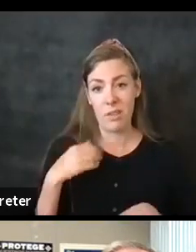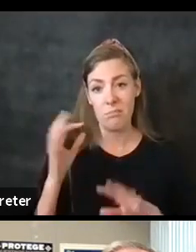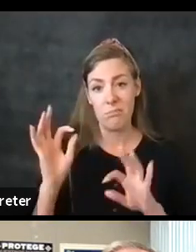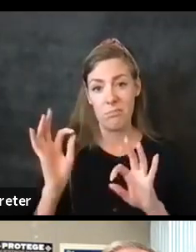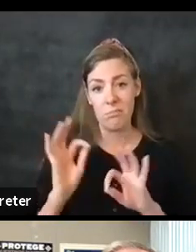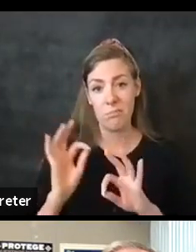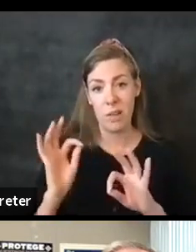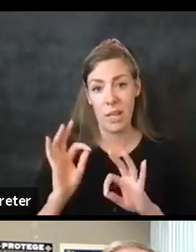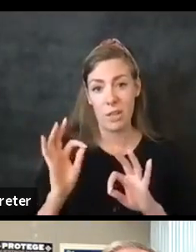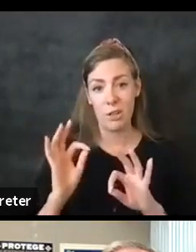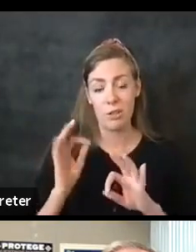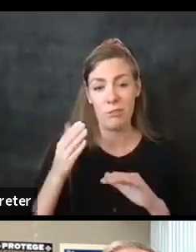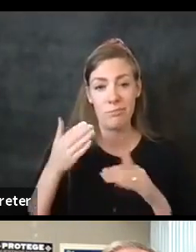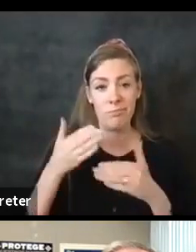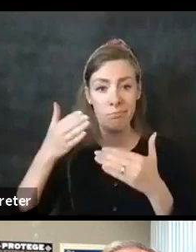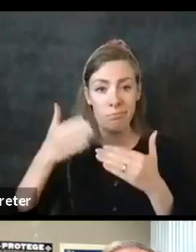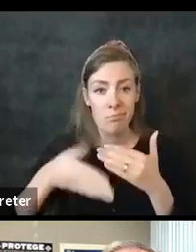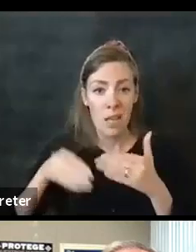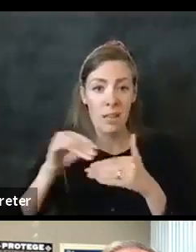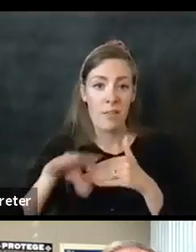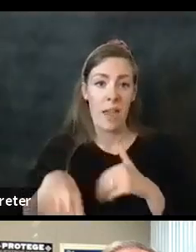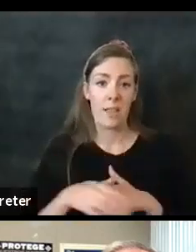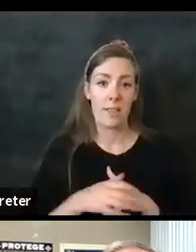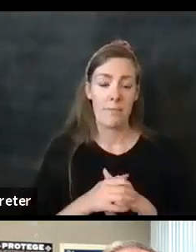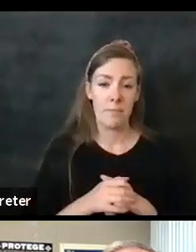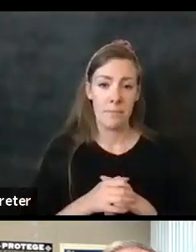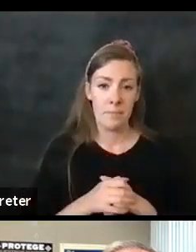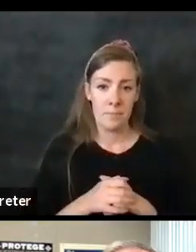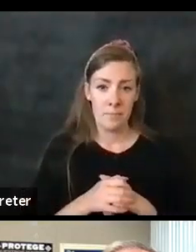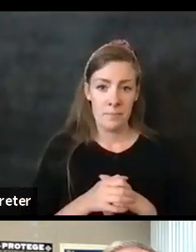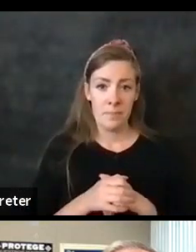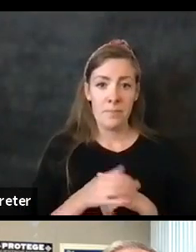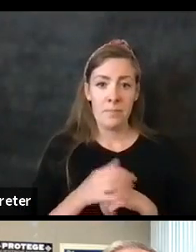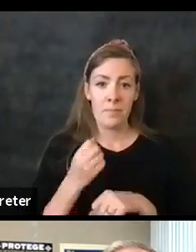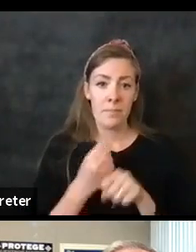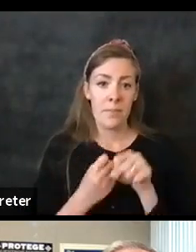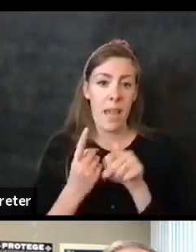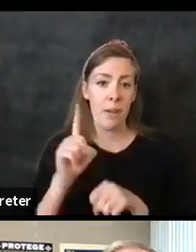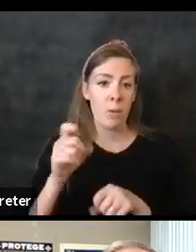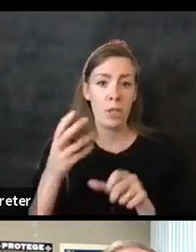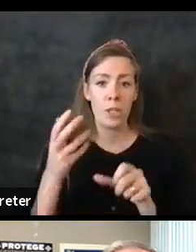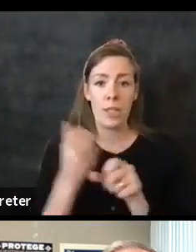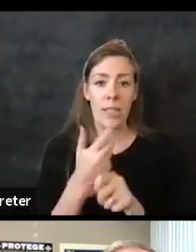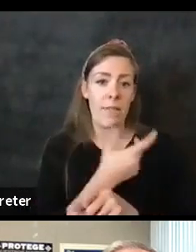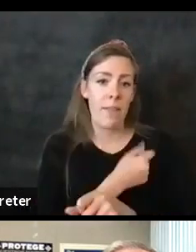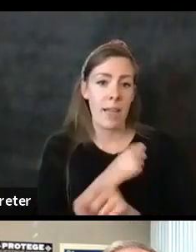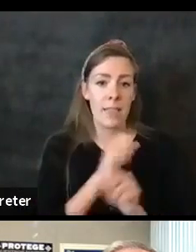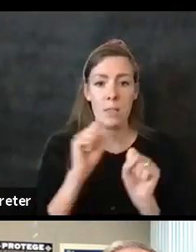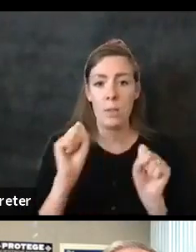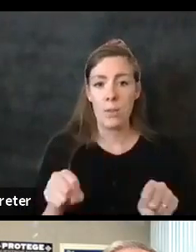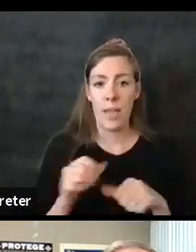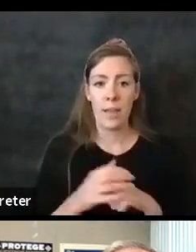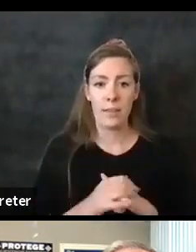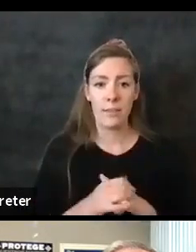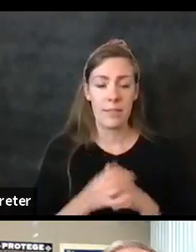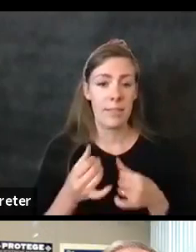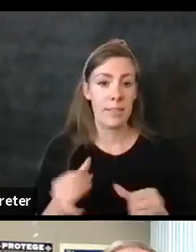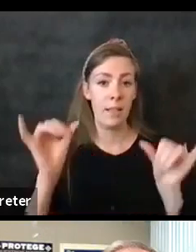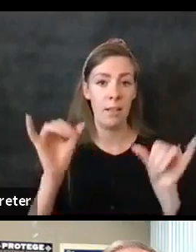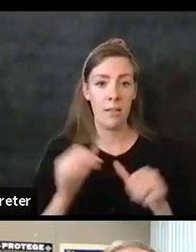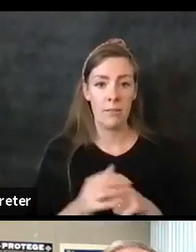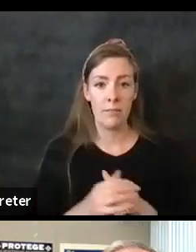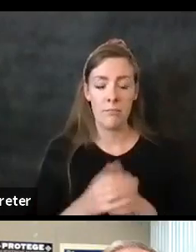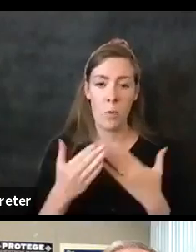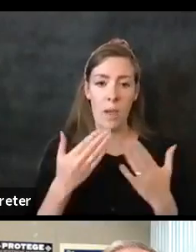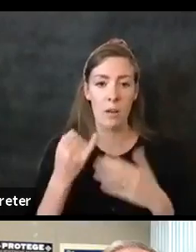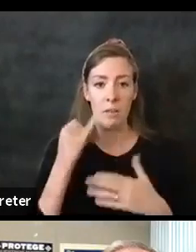alone severe adverse effects. And that everybody should get the vaccine when they become eligible. So right now, if